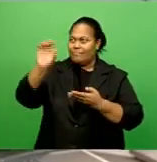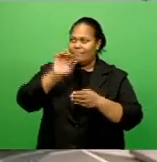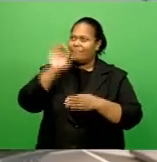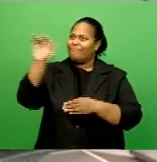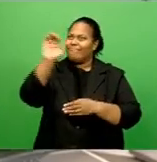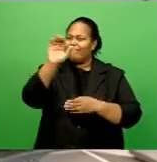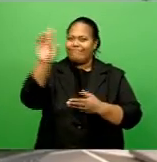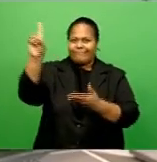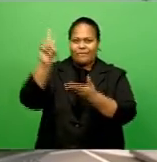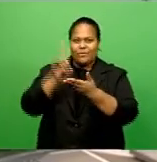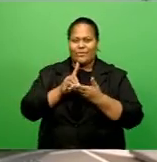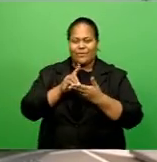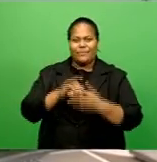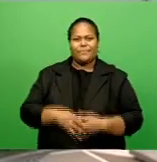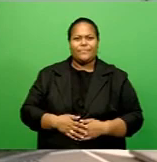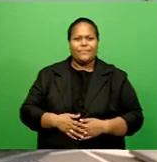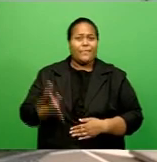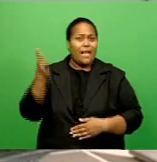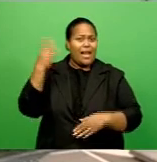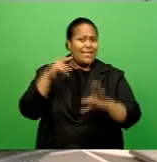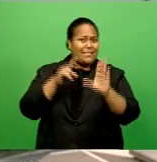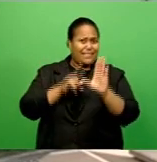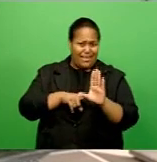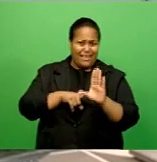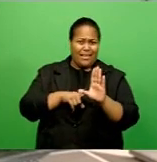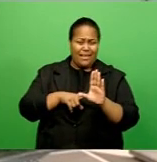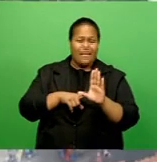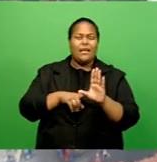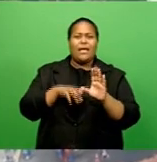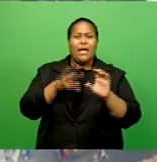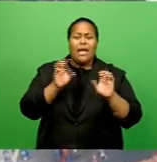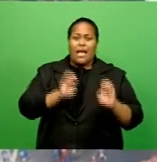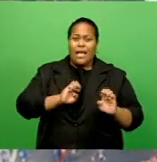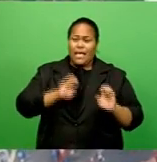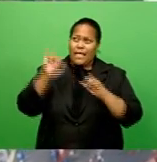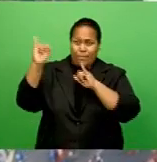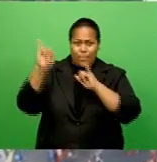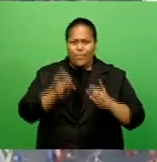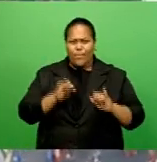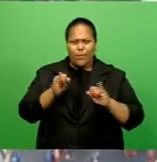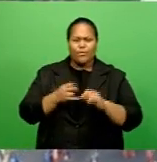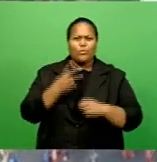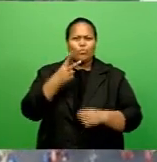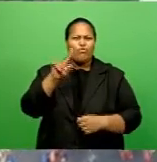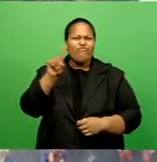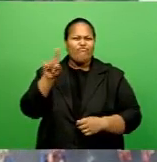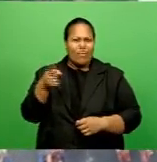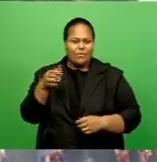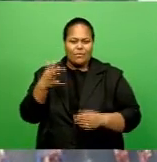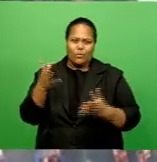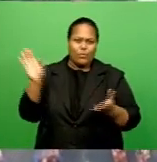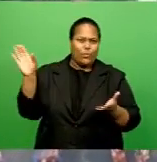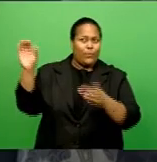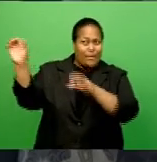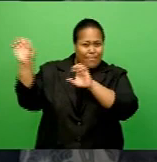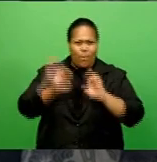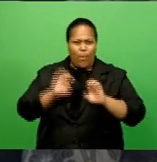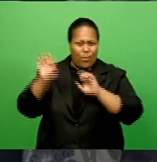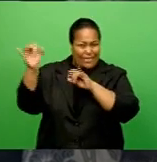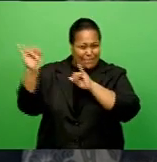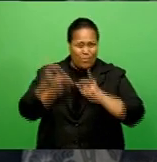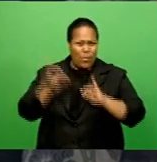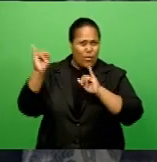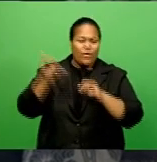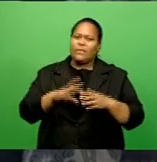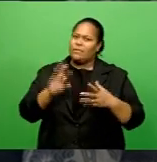fossil fuel imports last year amounted to 2/3 of the total imports, and Usamate says the transition to renewable energy